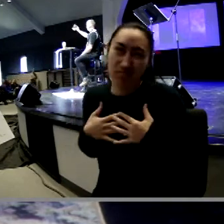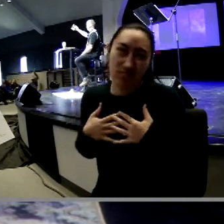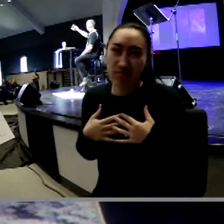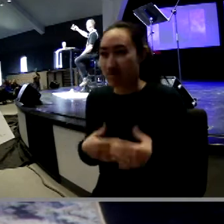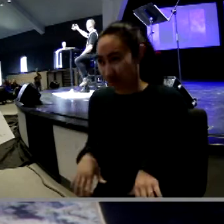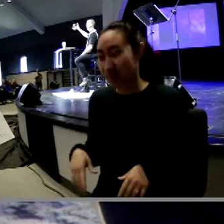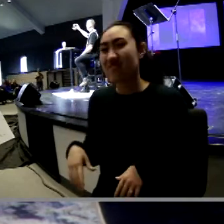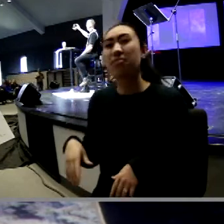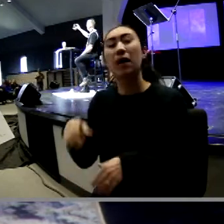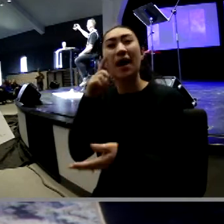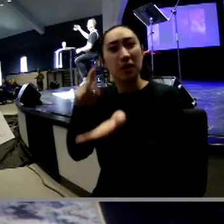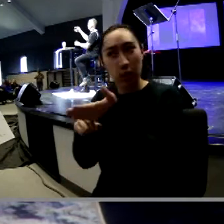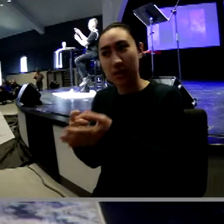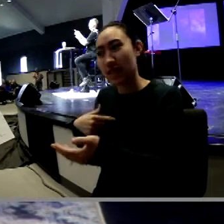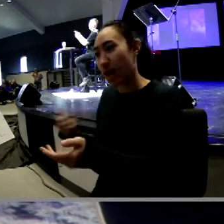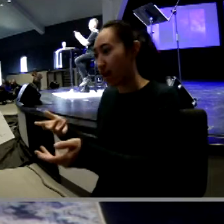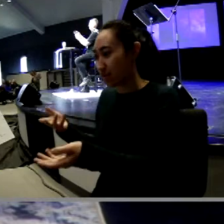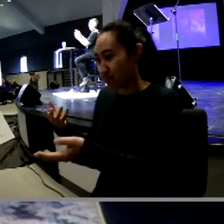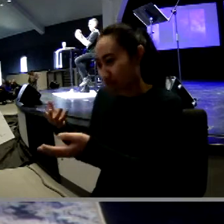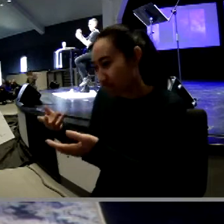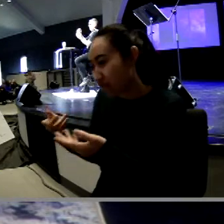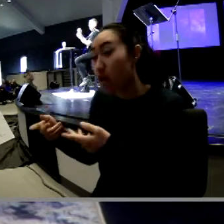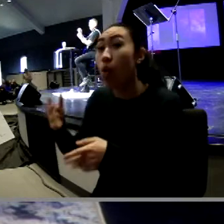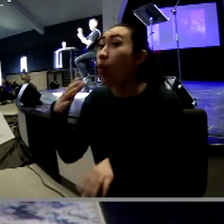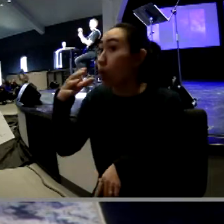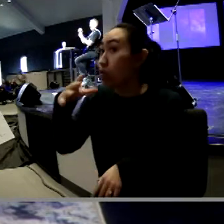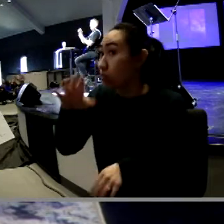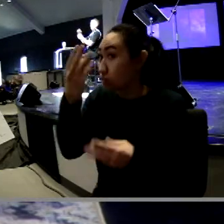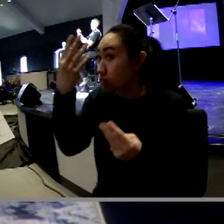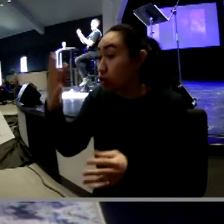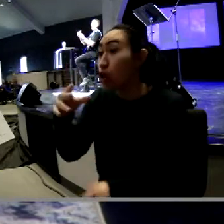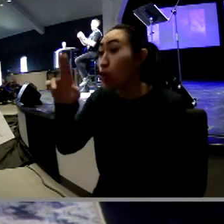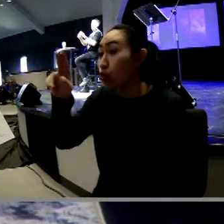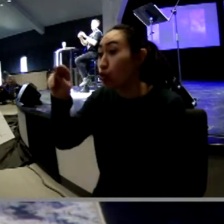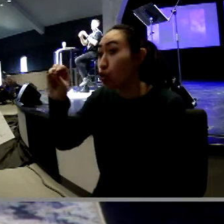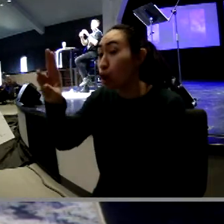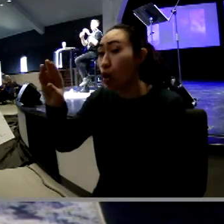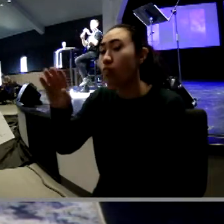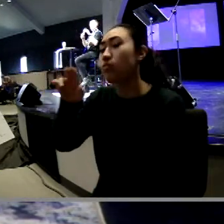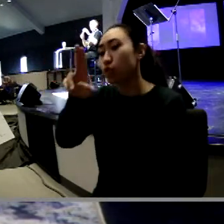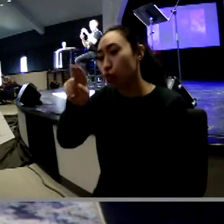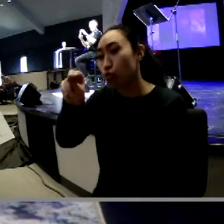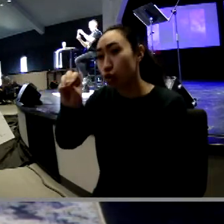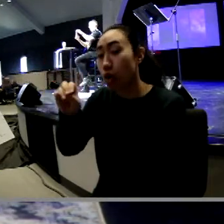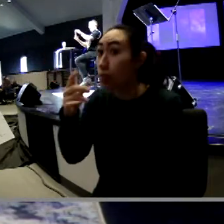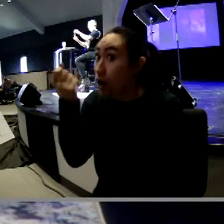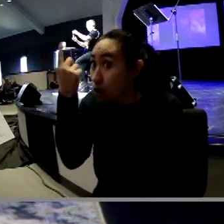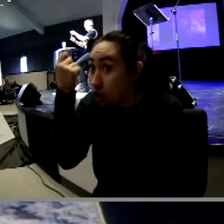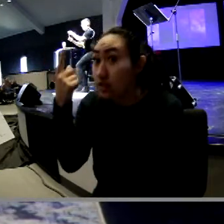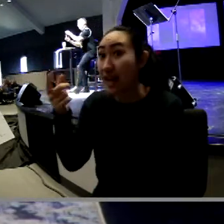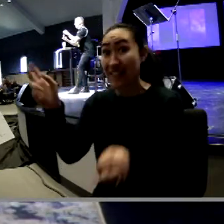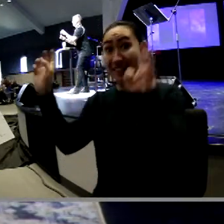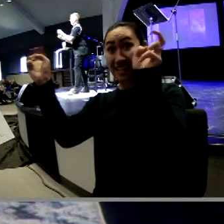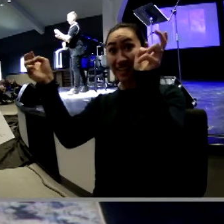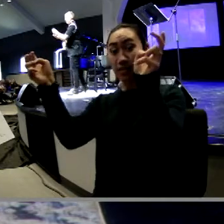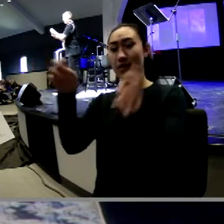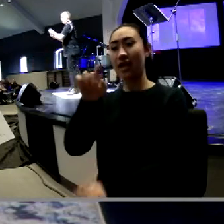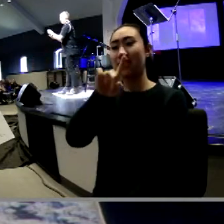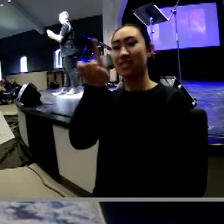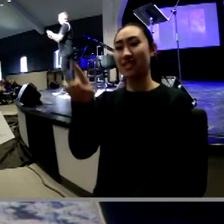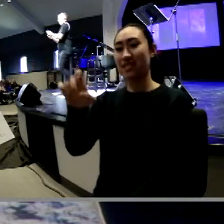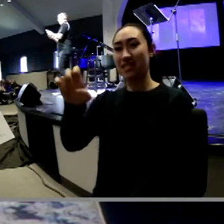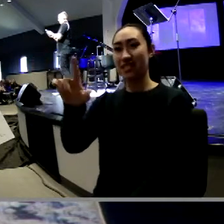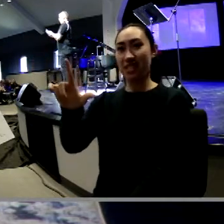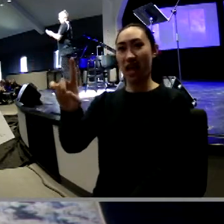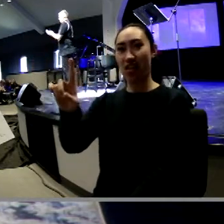kids are playing Uno, this is Uno Zelda Edition, by the way. And if you don't have this and you're a nerd like I am, you need to get this